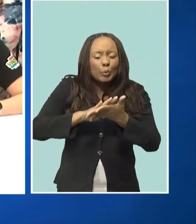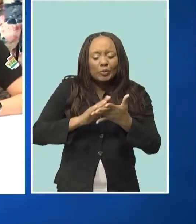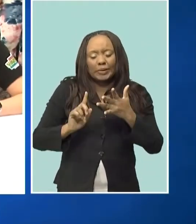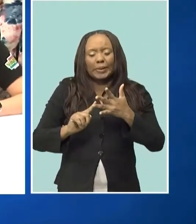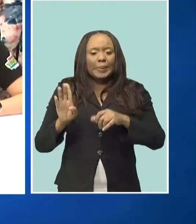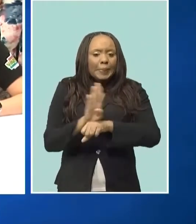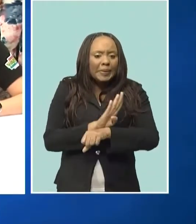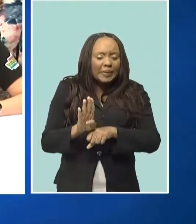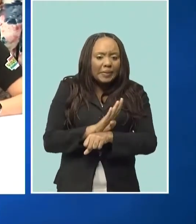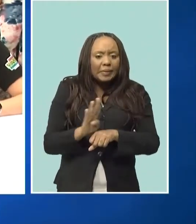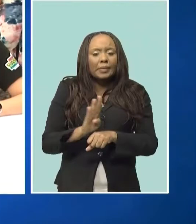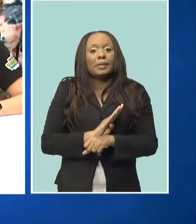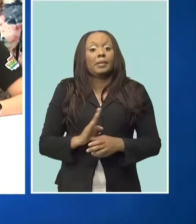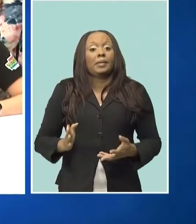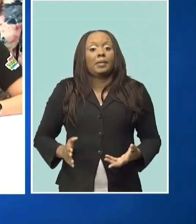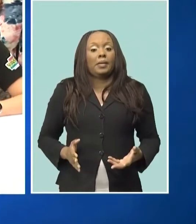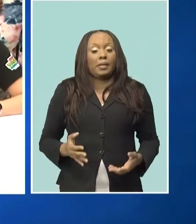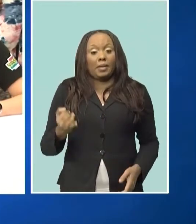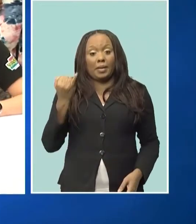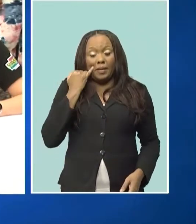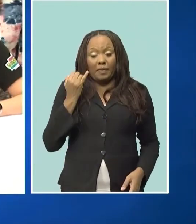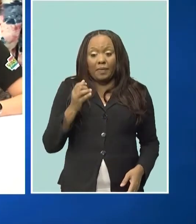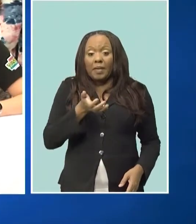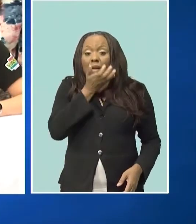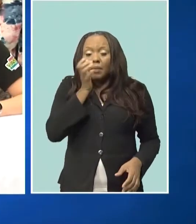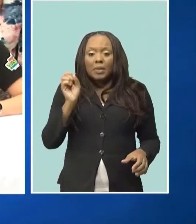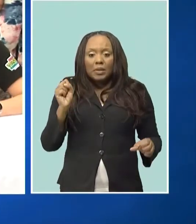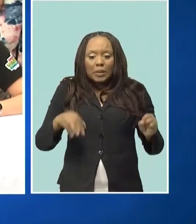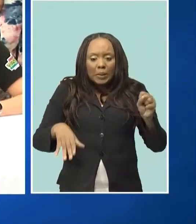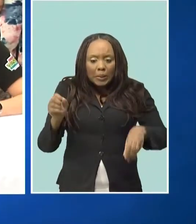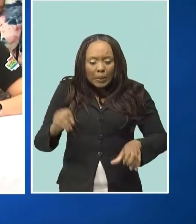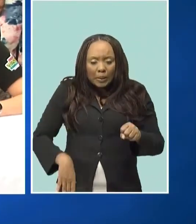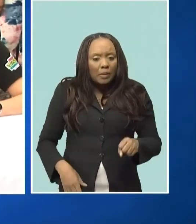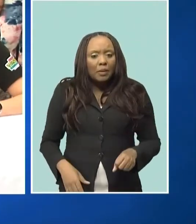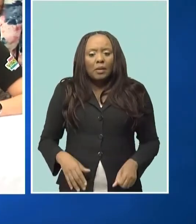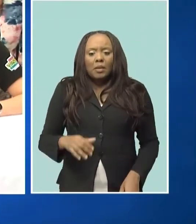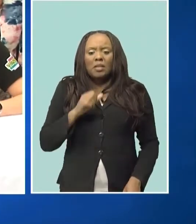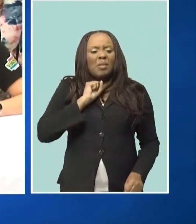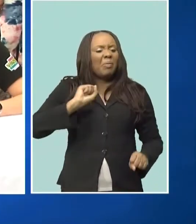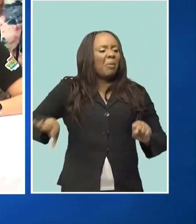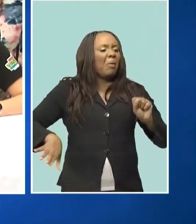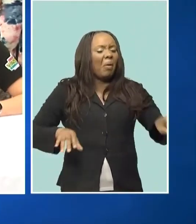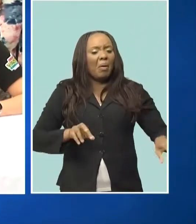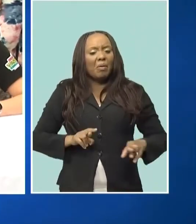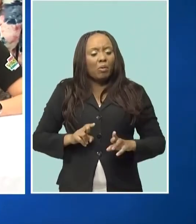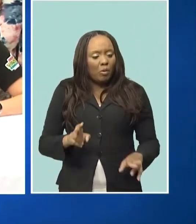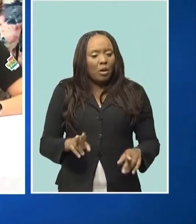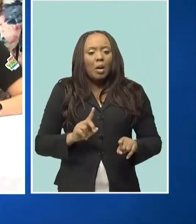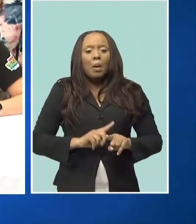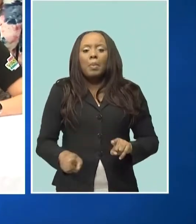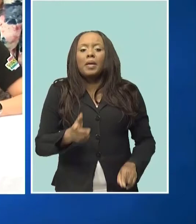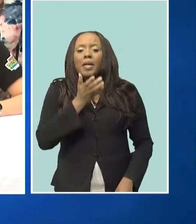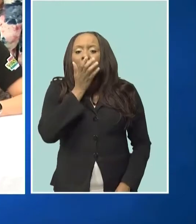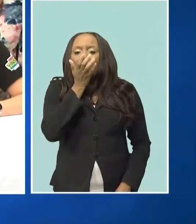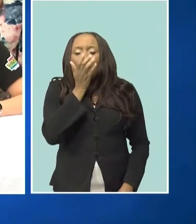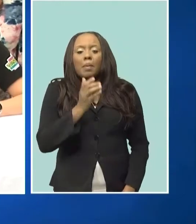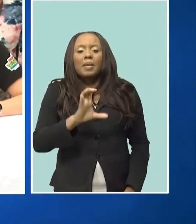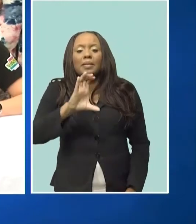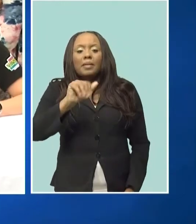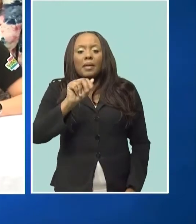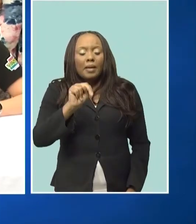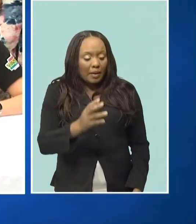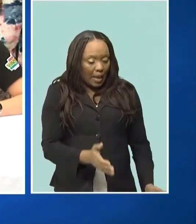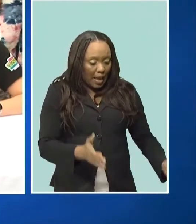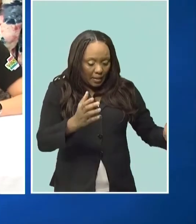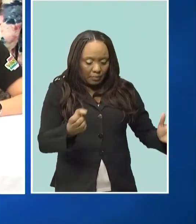out there that if you have litter, it needs to go into the bin and not onto the side of the road or wherever it is that people want to throw it, in the